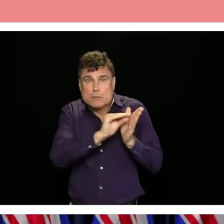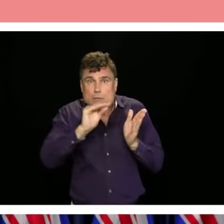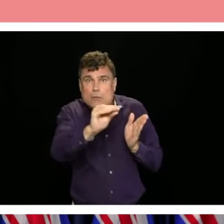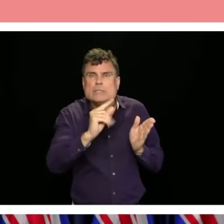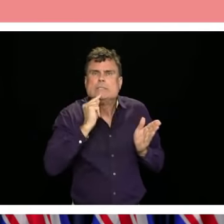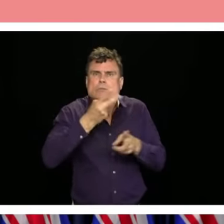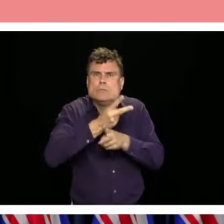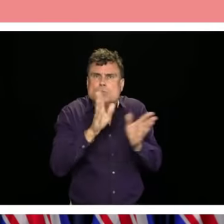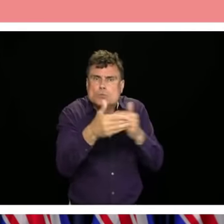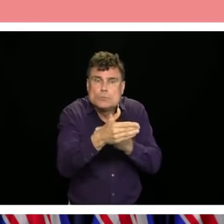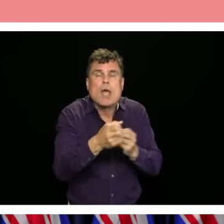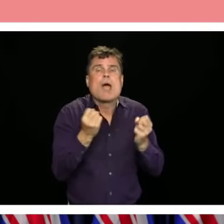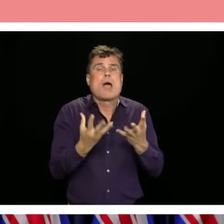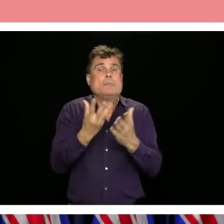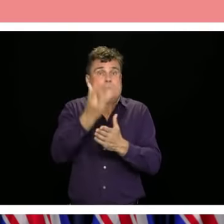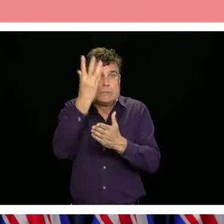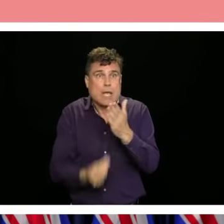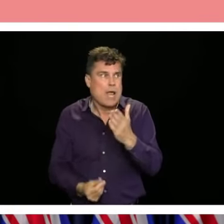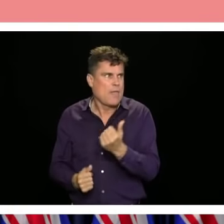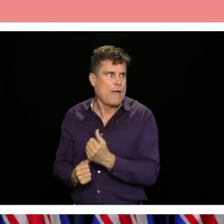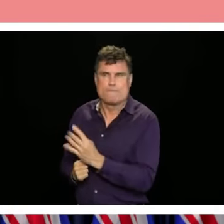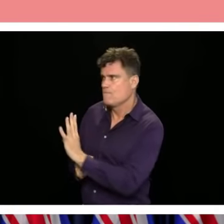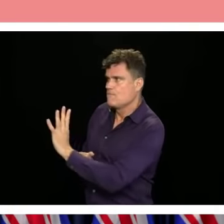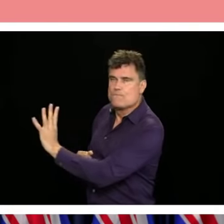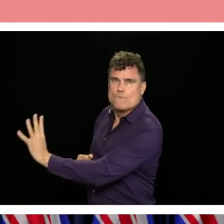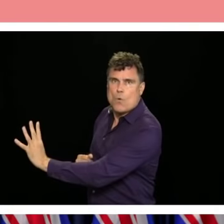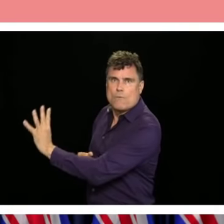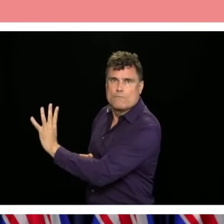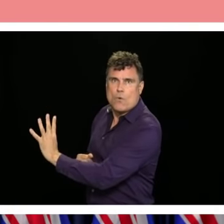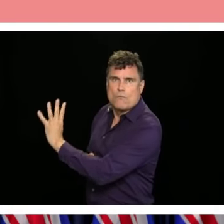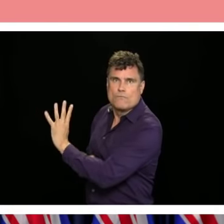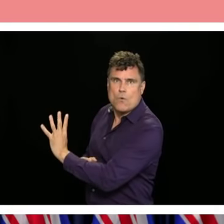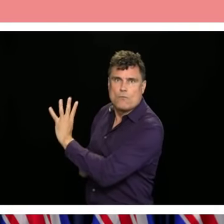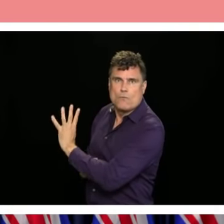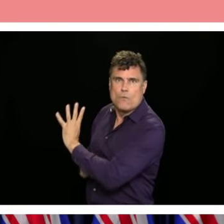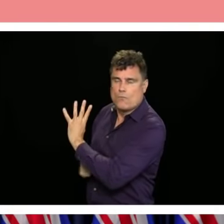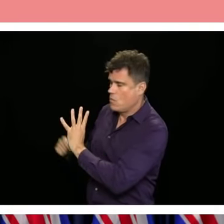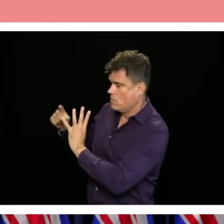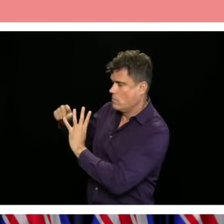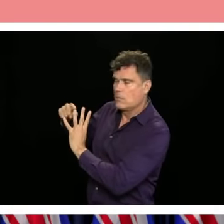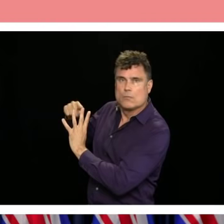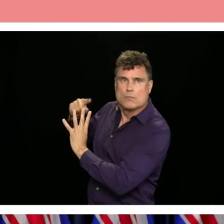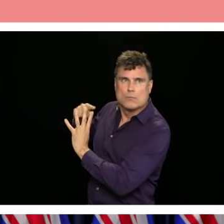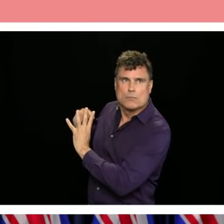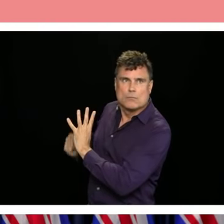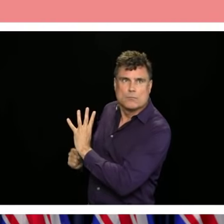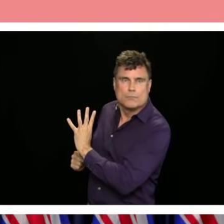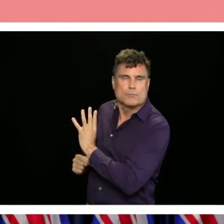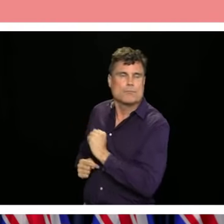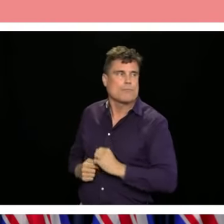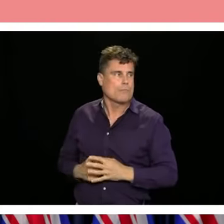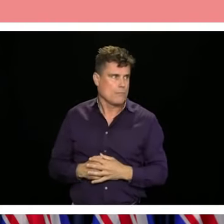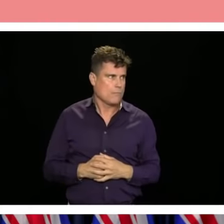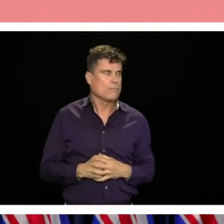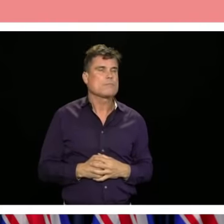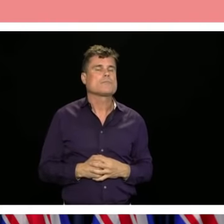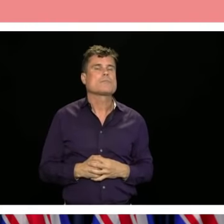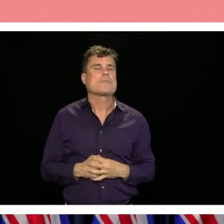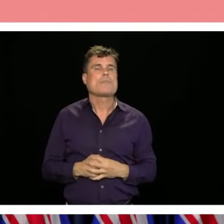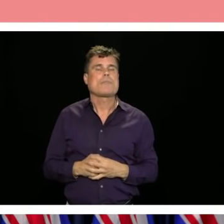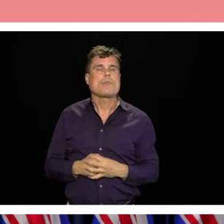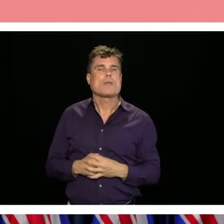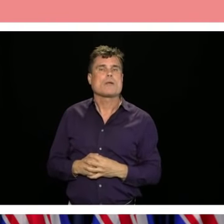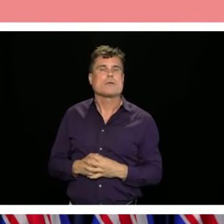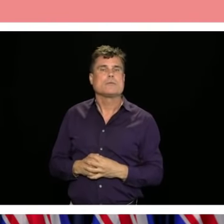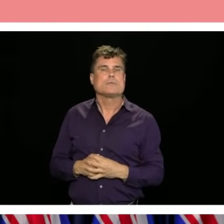that age group. And if we look up at people over the age of 90, we see that about 1% of the population are